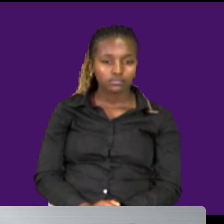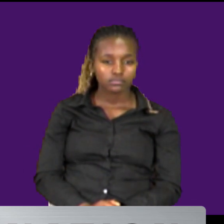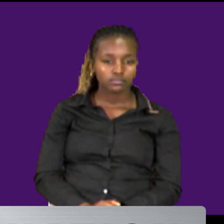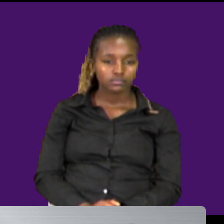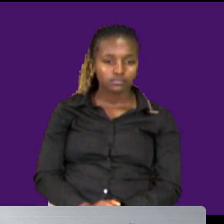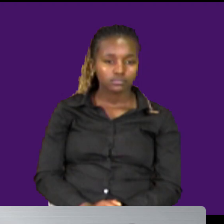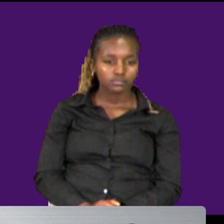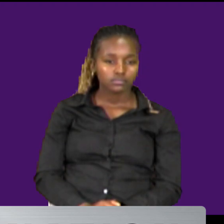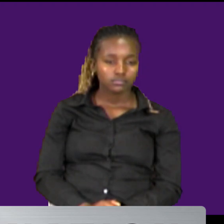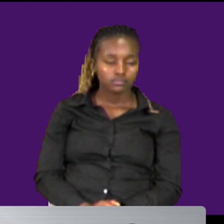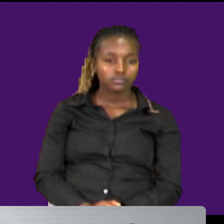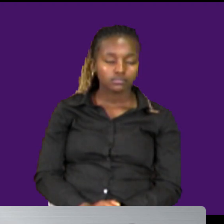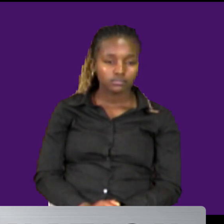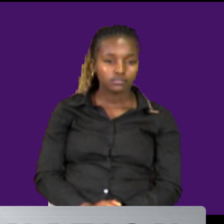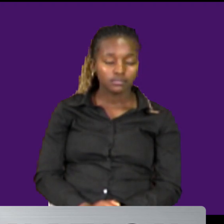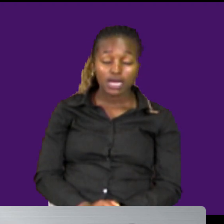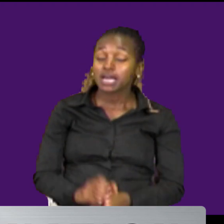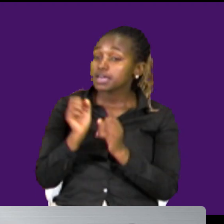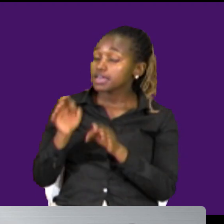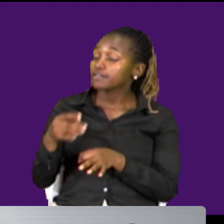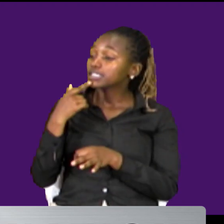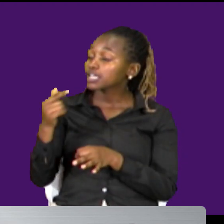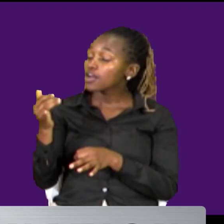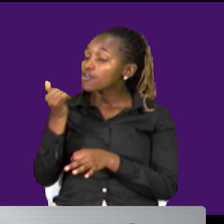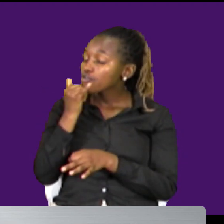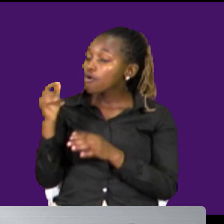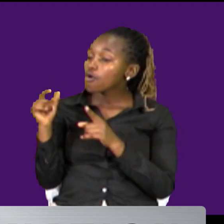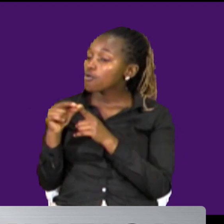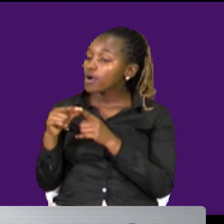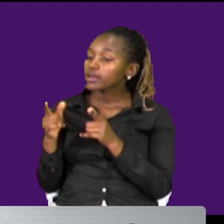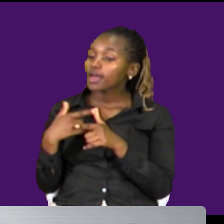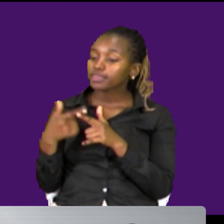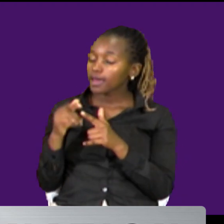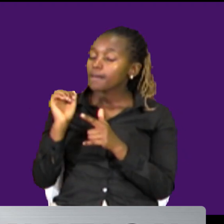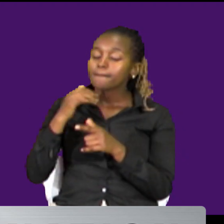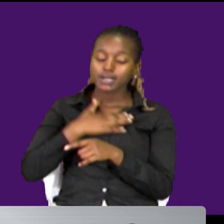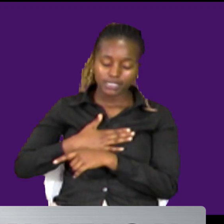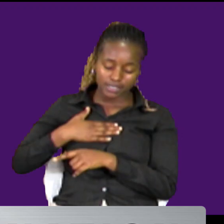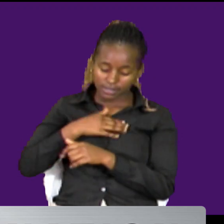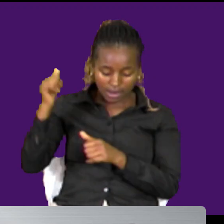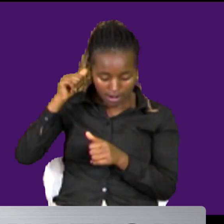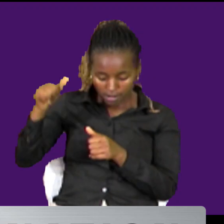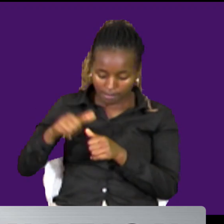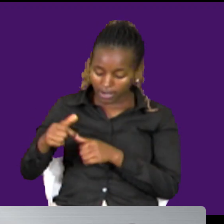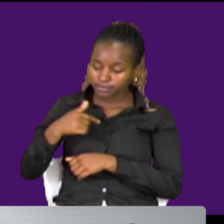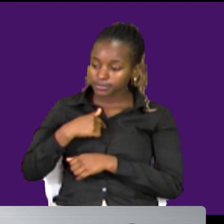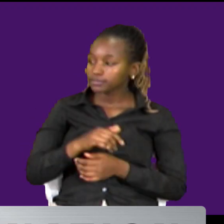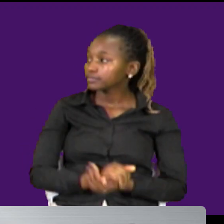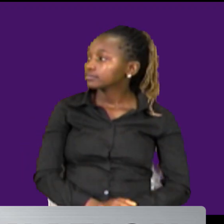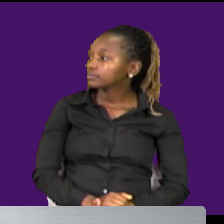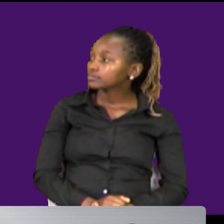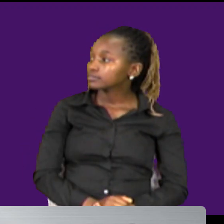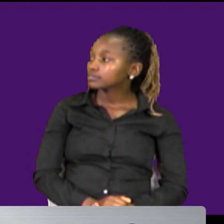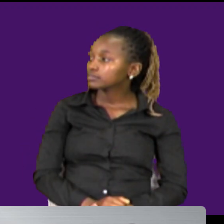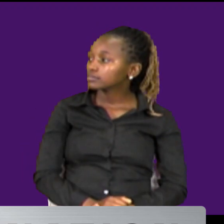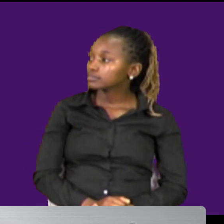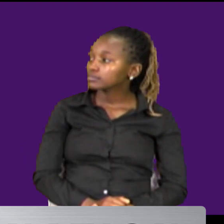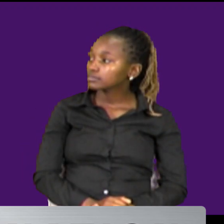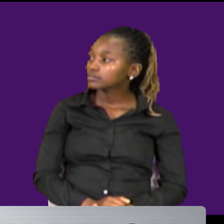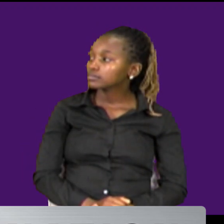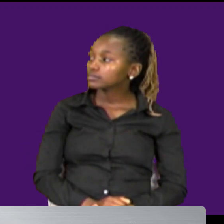me that I'm... Again, Sometimes I speak too fast. It's It is about- illicit financial it's flows. about context. You are